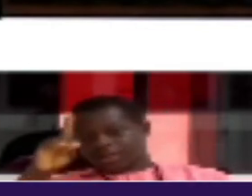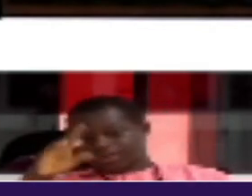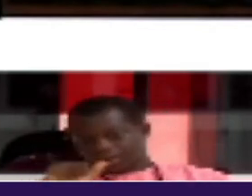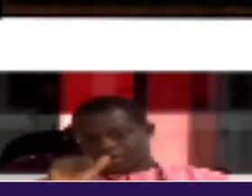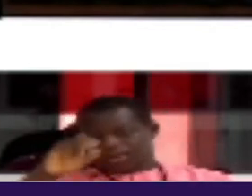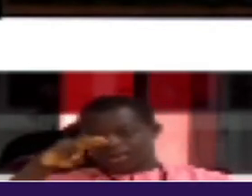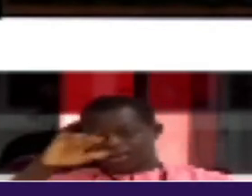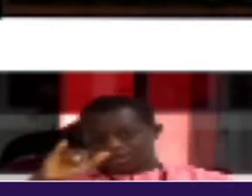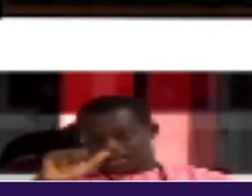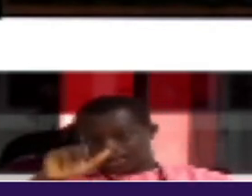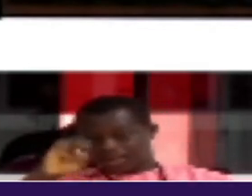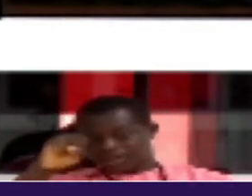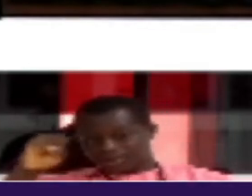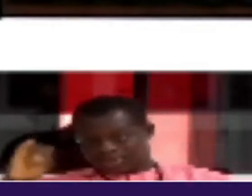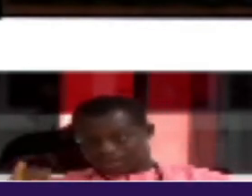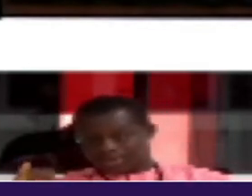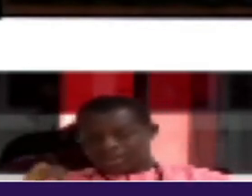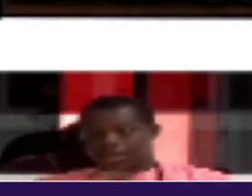unlawful killing of Deida Haidara,